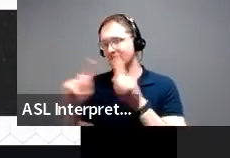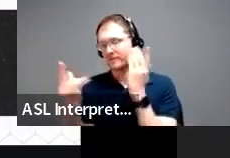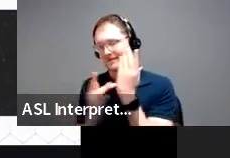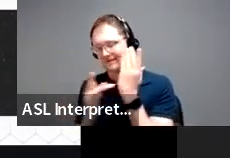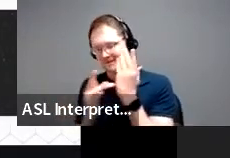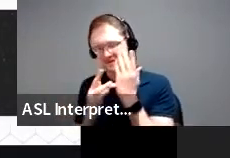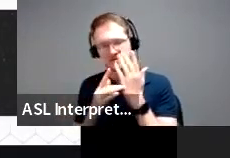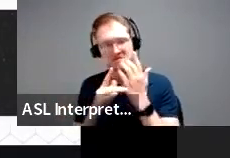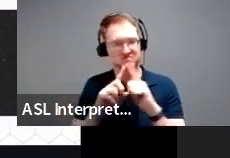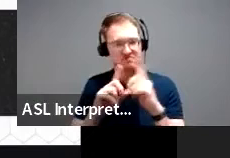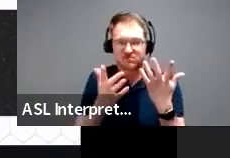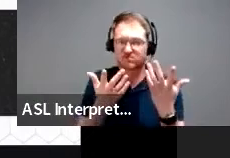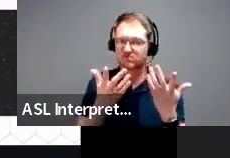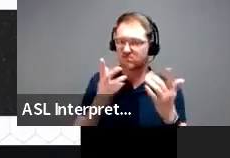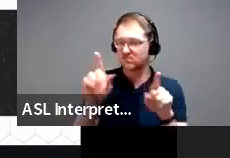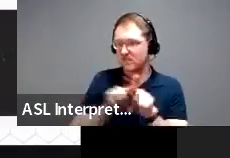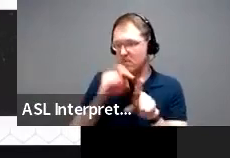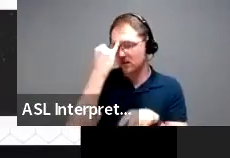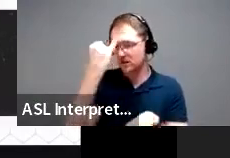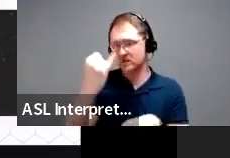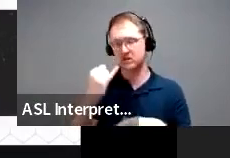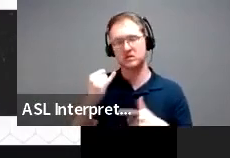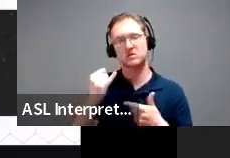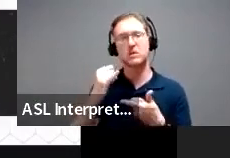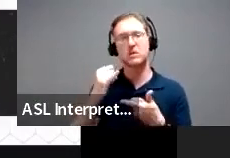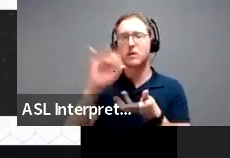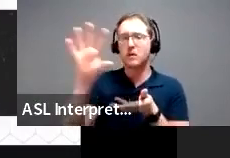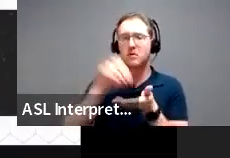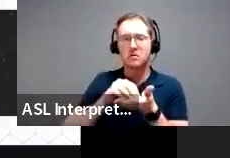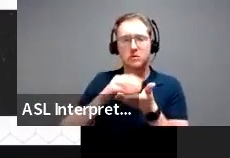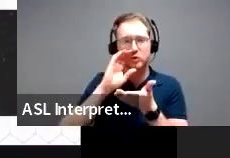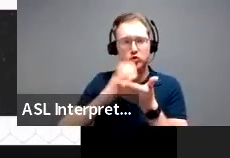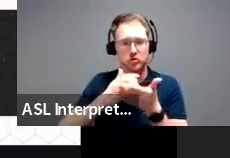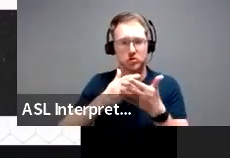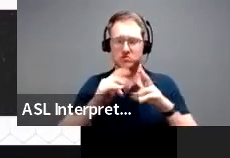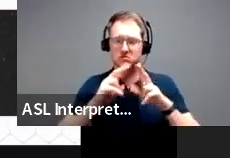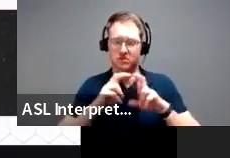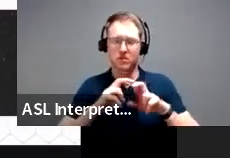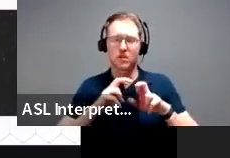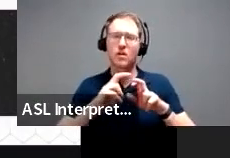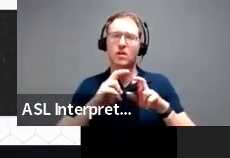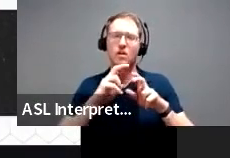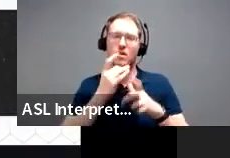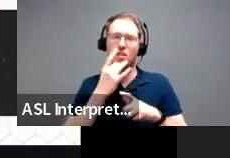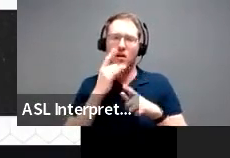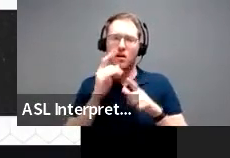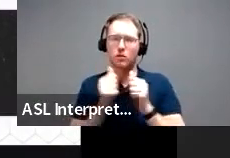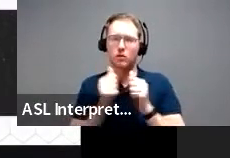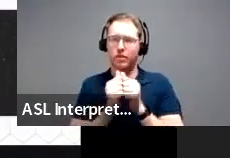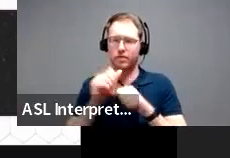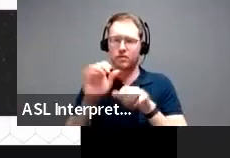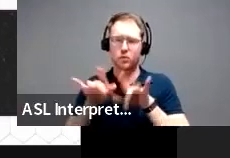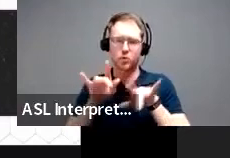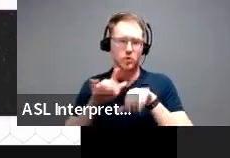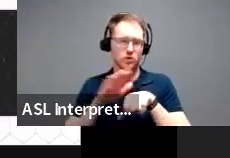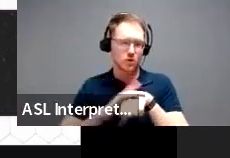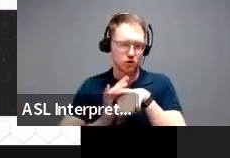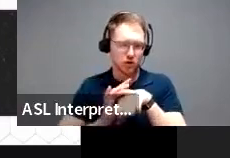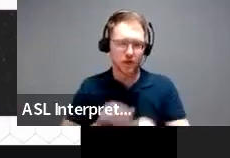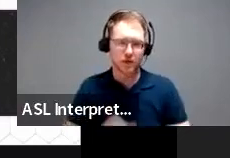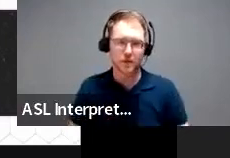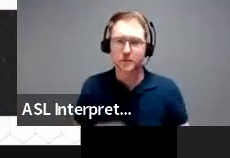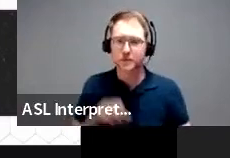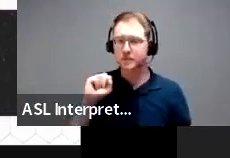take digital pictures of objects in the sky and then analyze the light with our computer programs here on Earth.